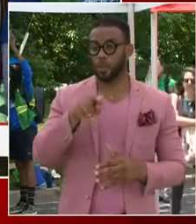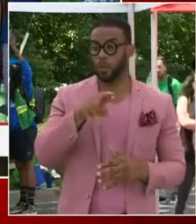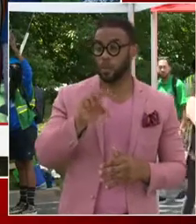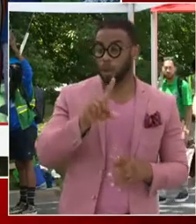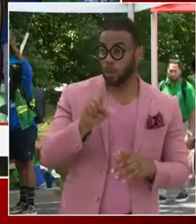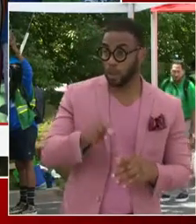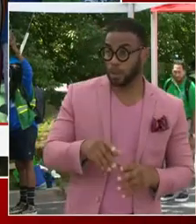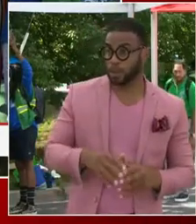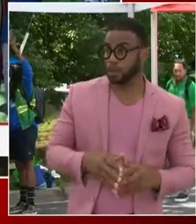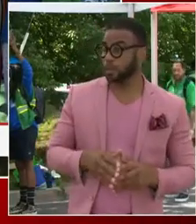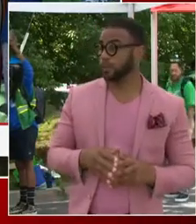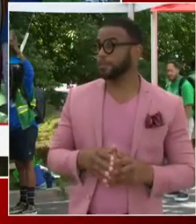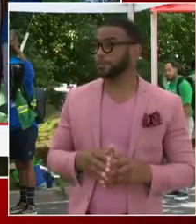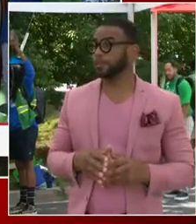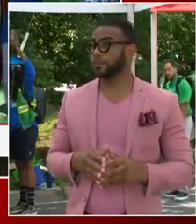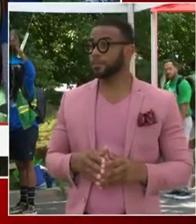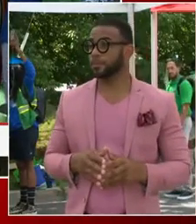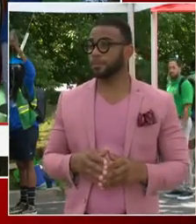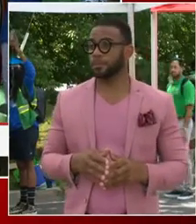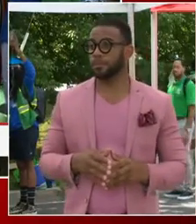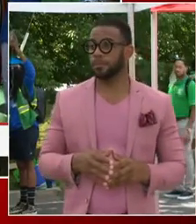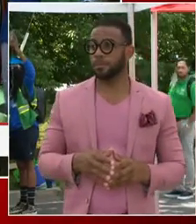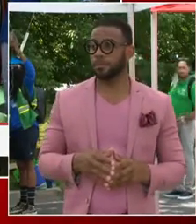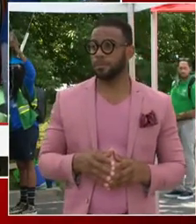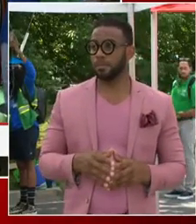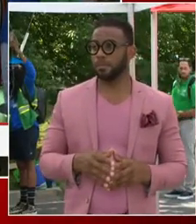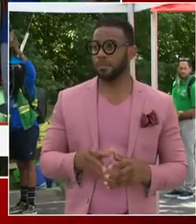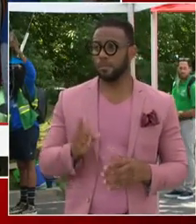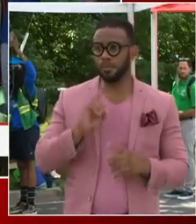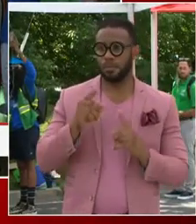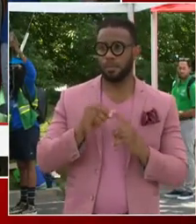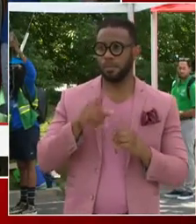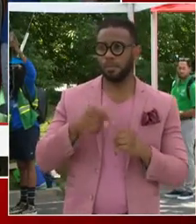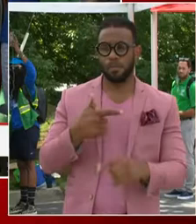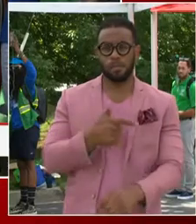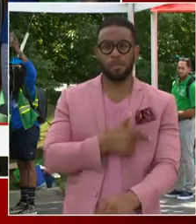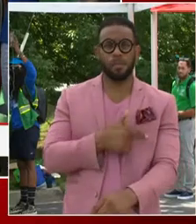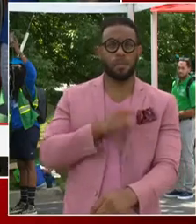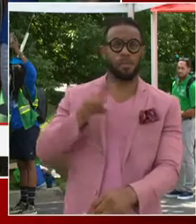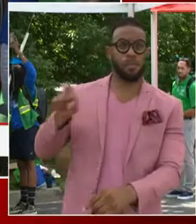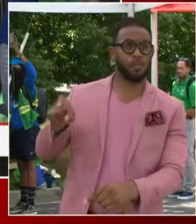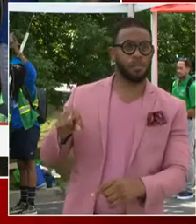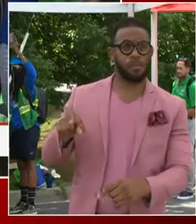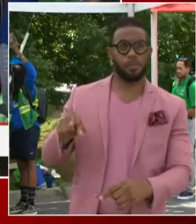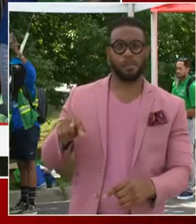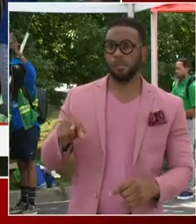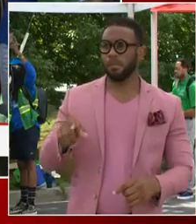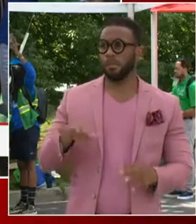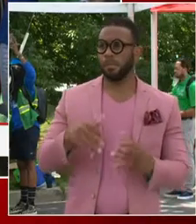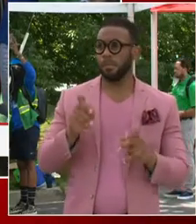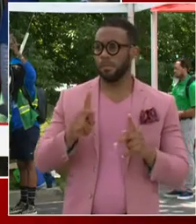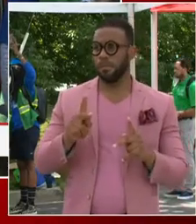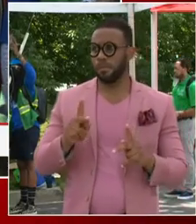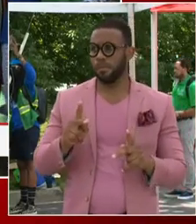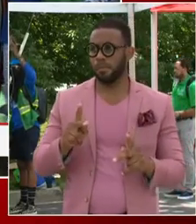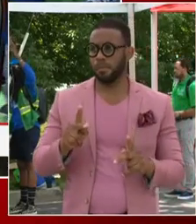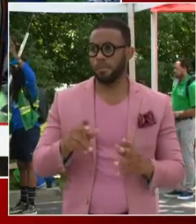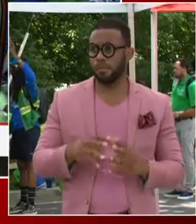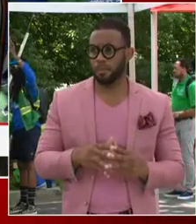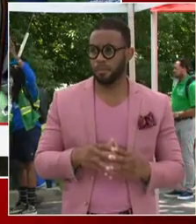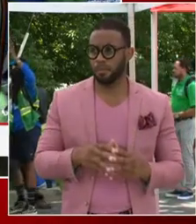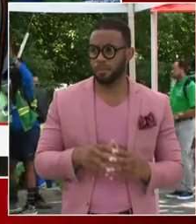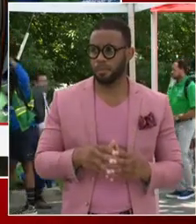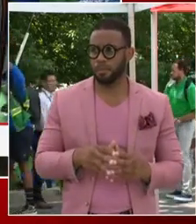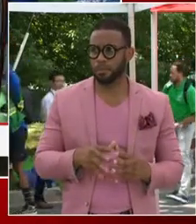questions? Yes. Could you just talk more about this vaccination, this pod here? Sure. You know, how many people it can, I was